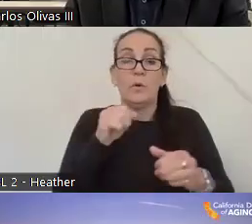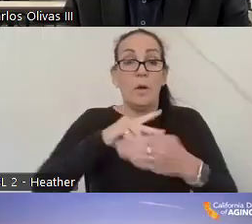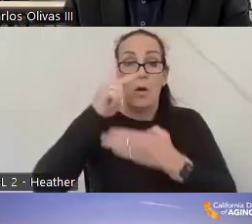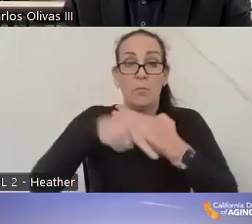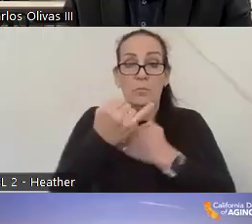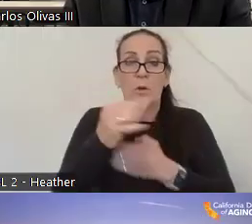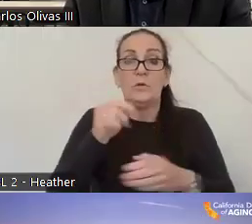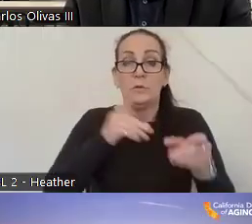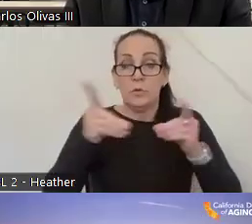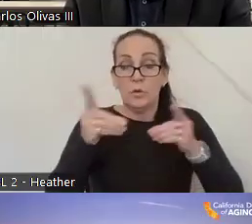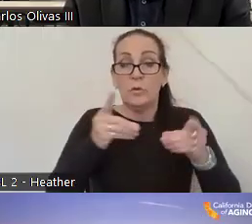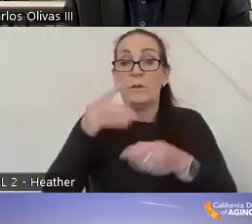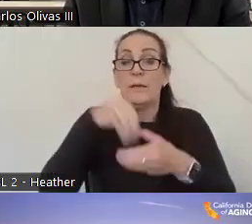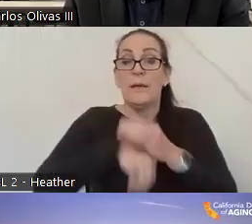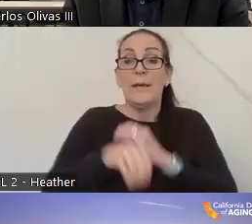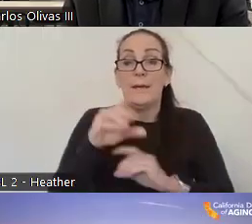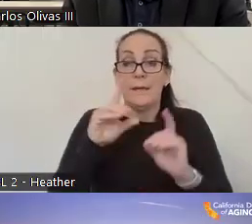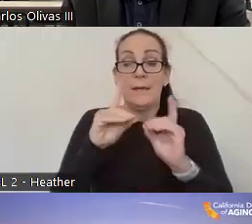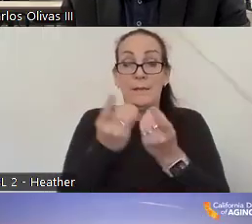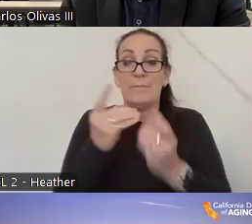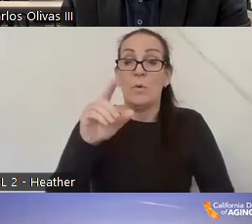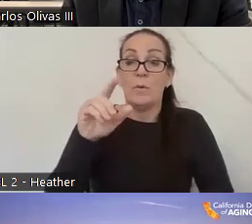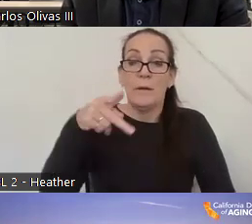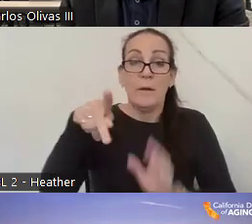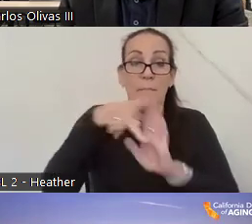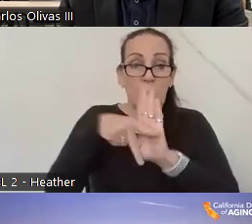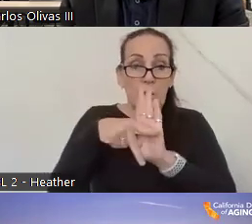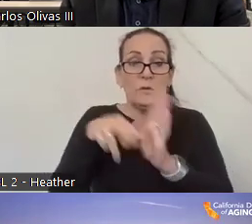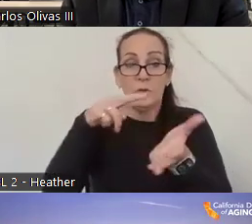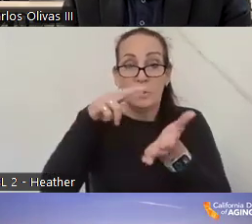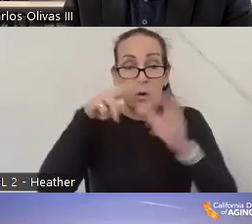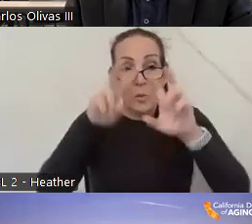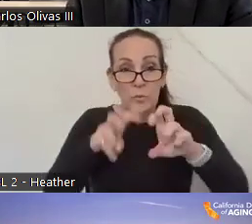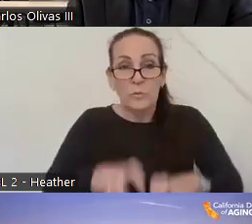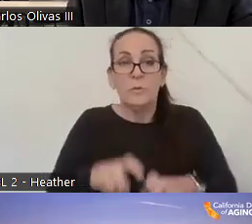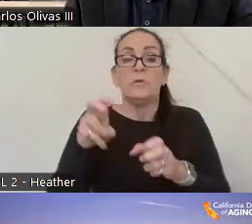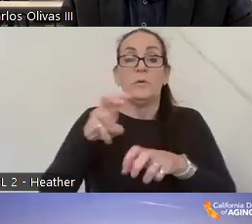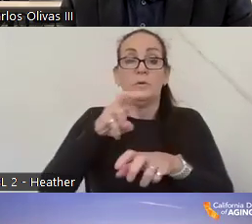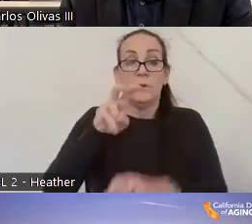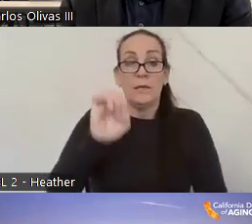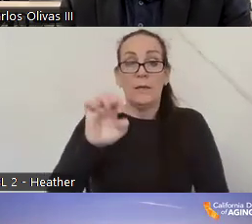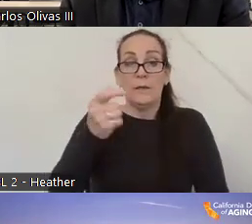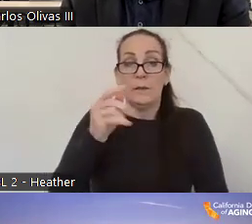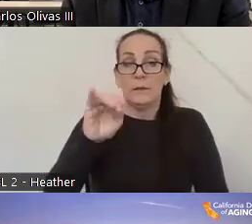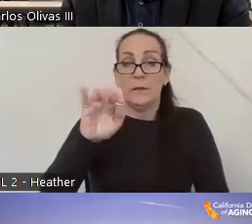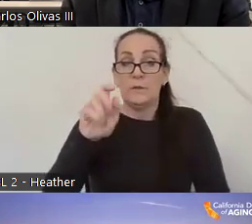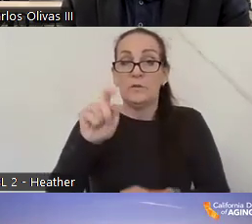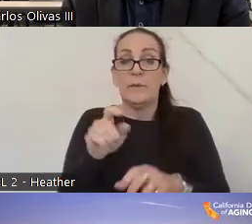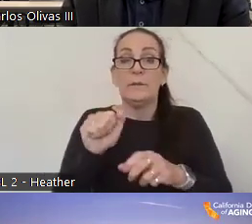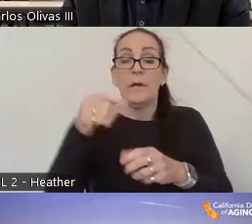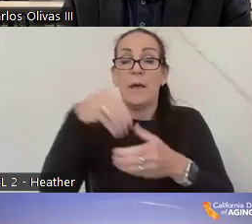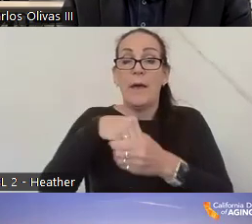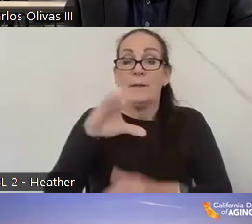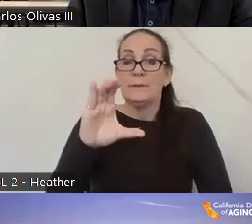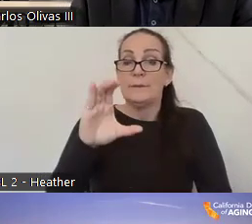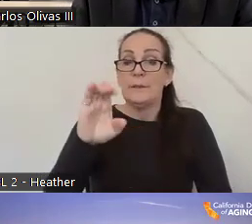Policy Research and Engagement at CDA. Teresa will provide an update on empowering